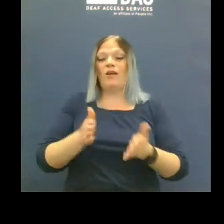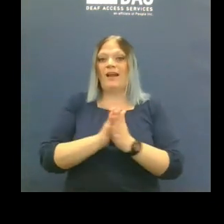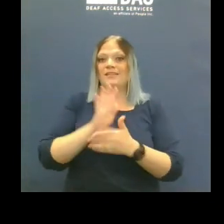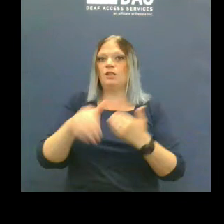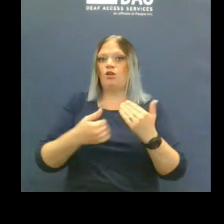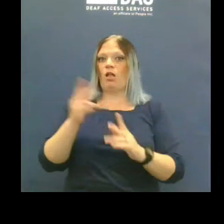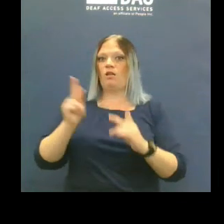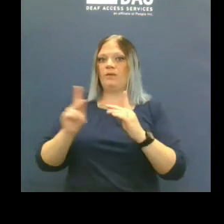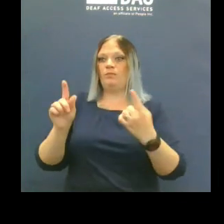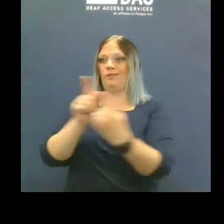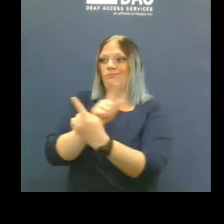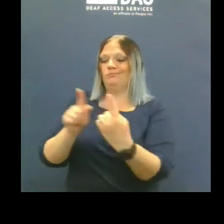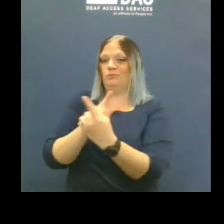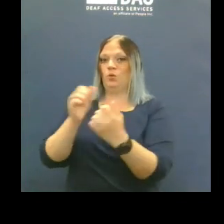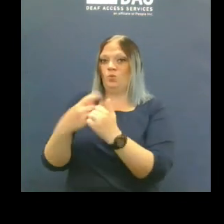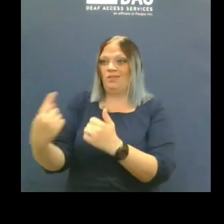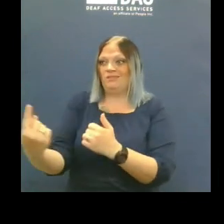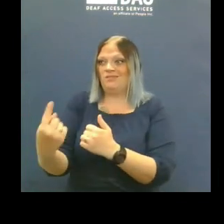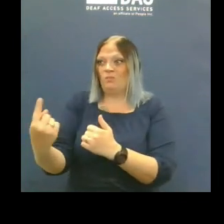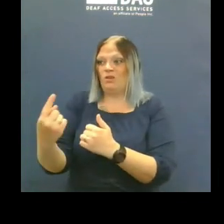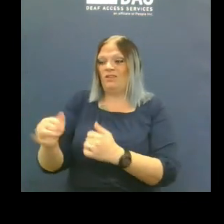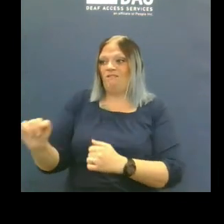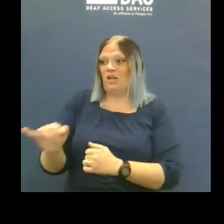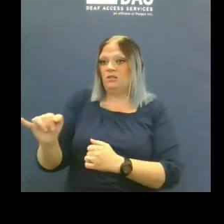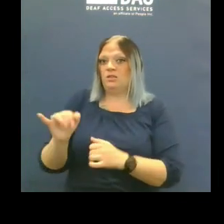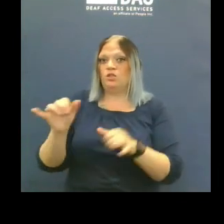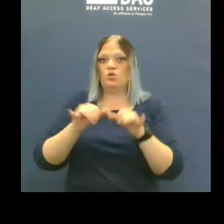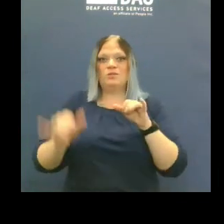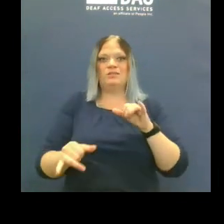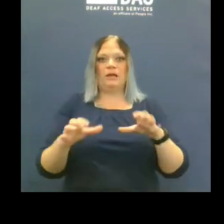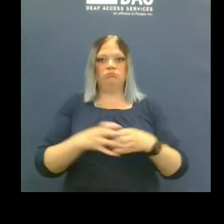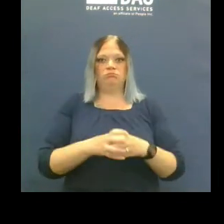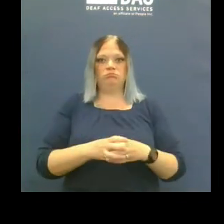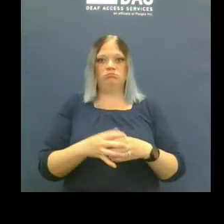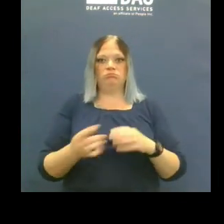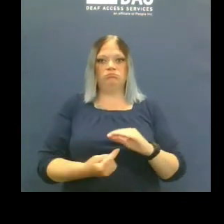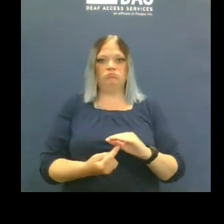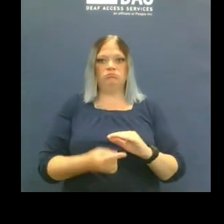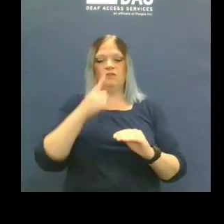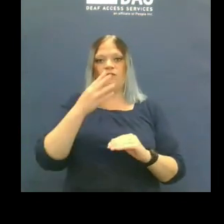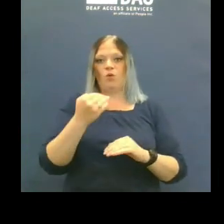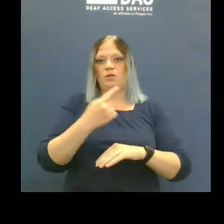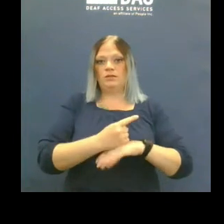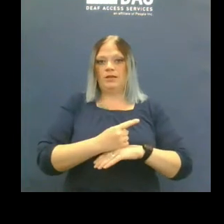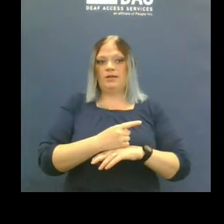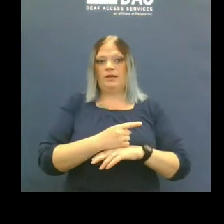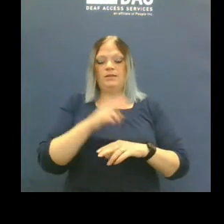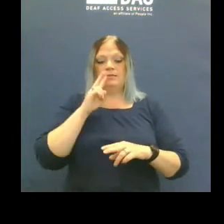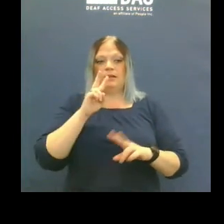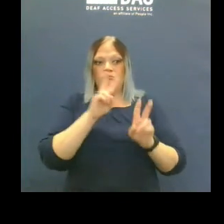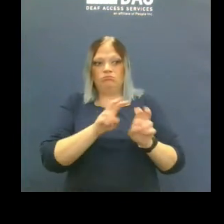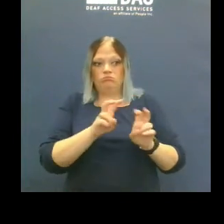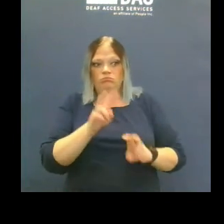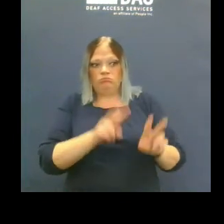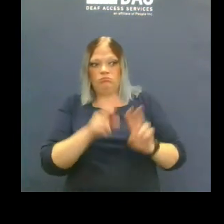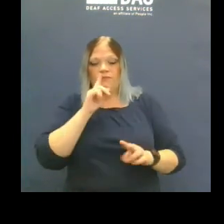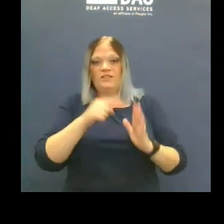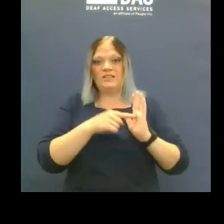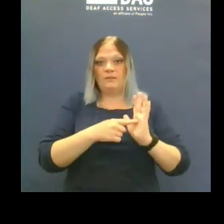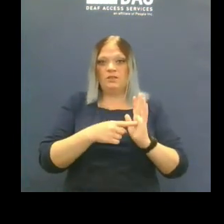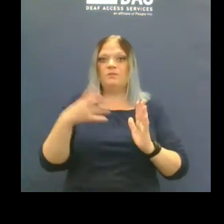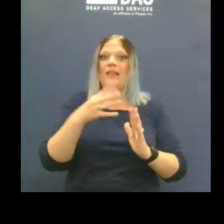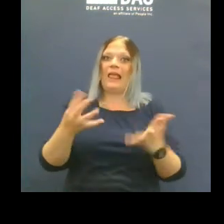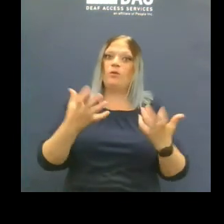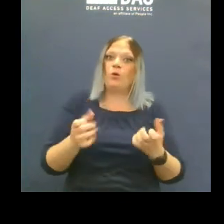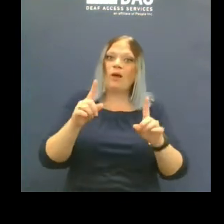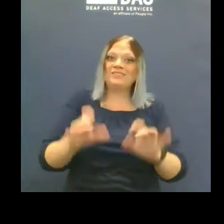COVID-19 to remain in isolation for 14 days. We also want you to monitor for symptoms, and then we also want people to get